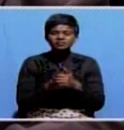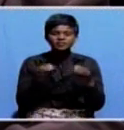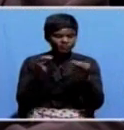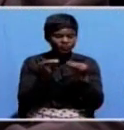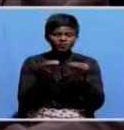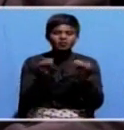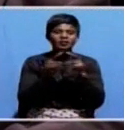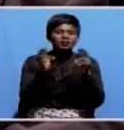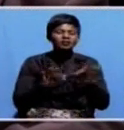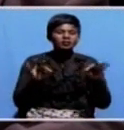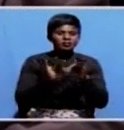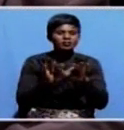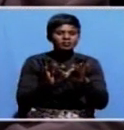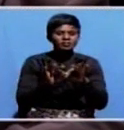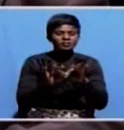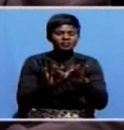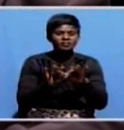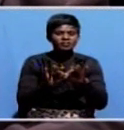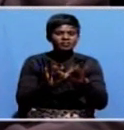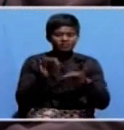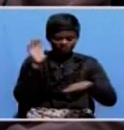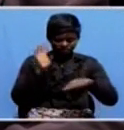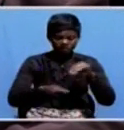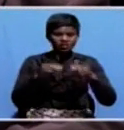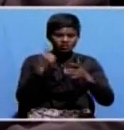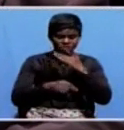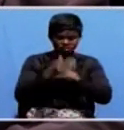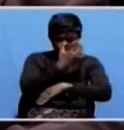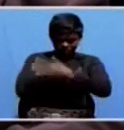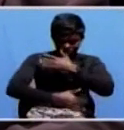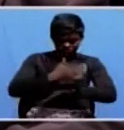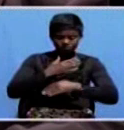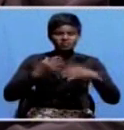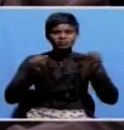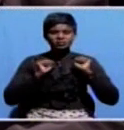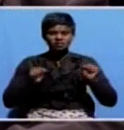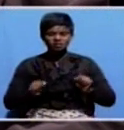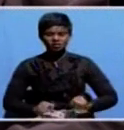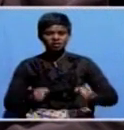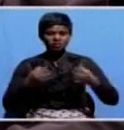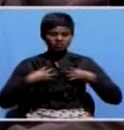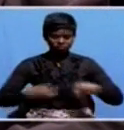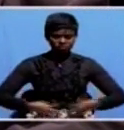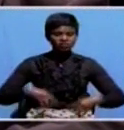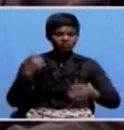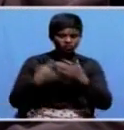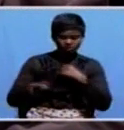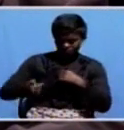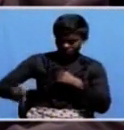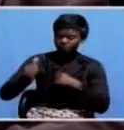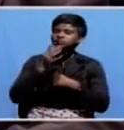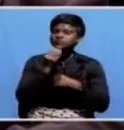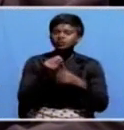important than what is in your physical structure. And that's what Chilumba